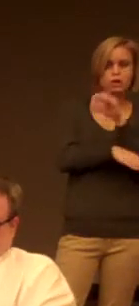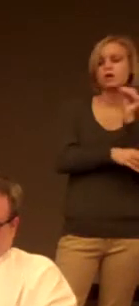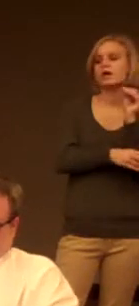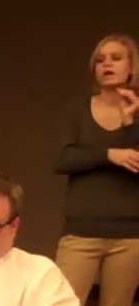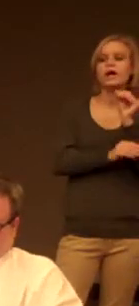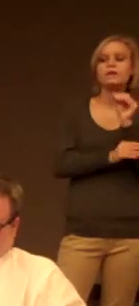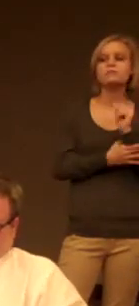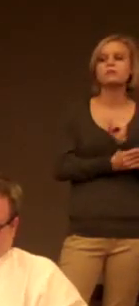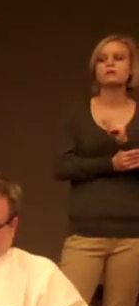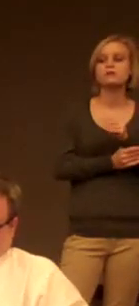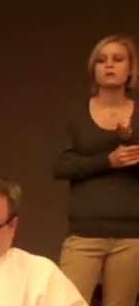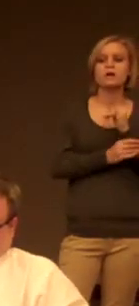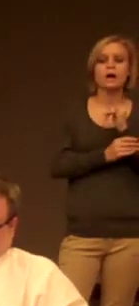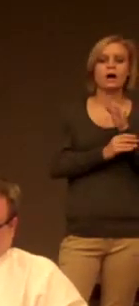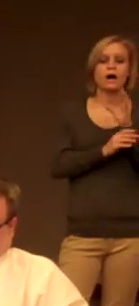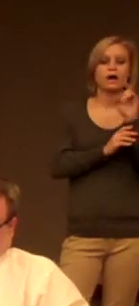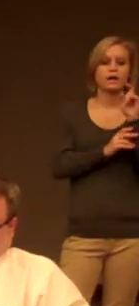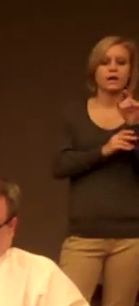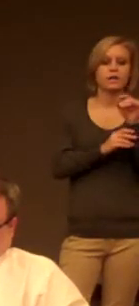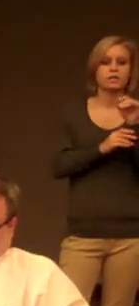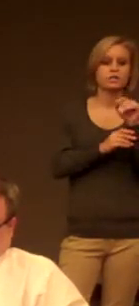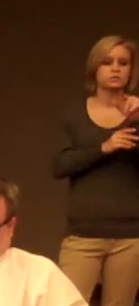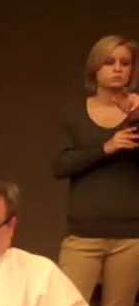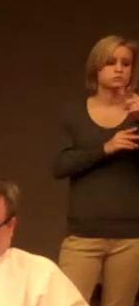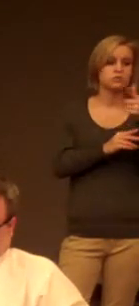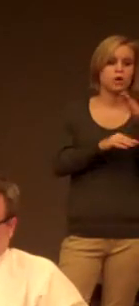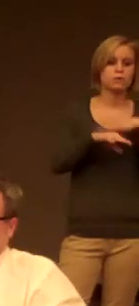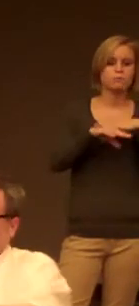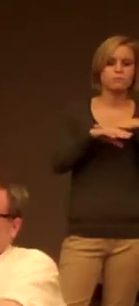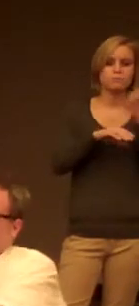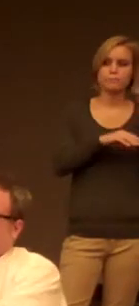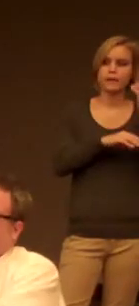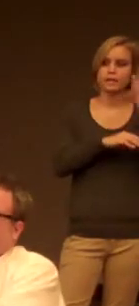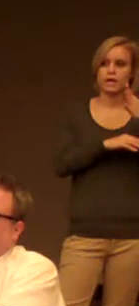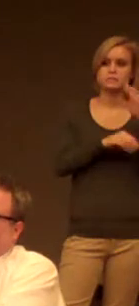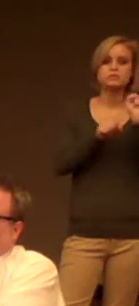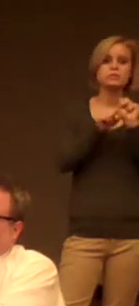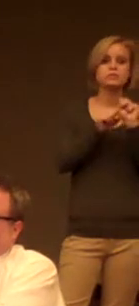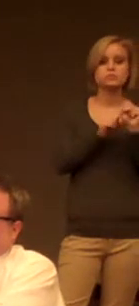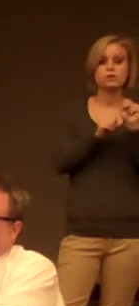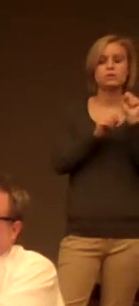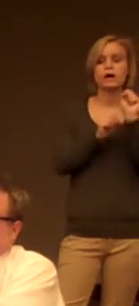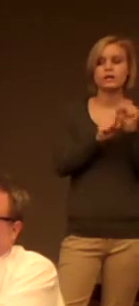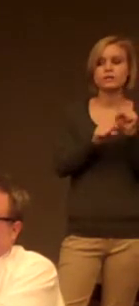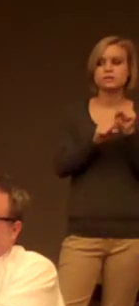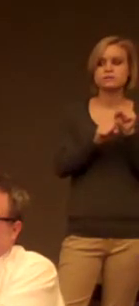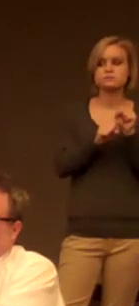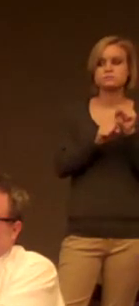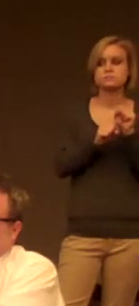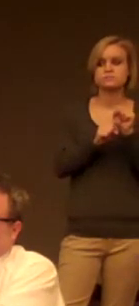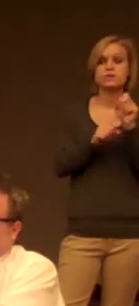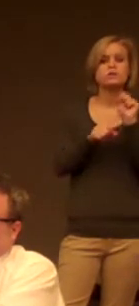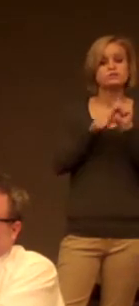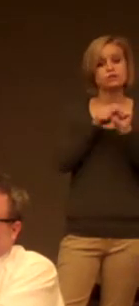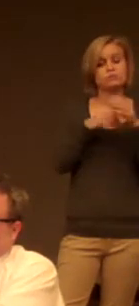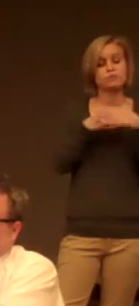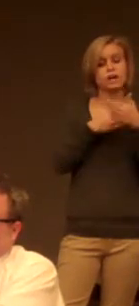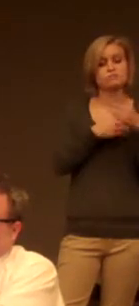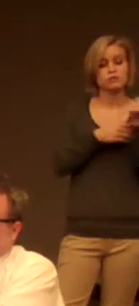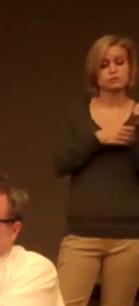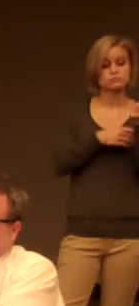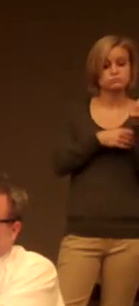and I had to turn my lights on so that I could. So after I turned my lights